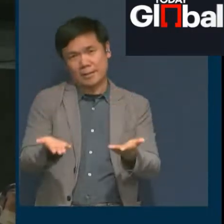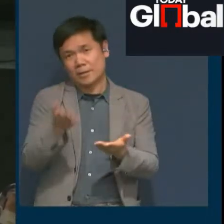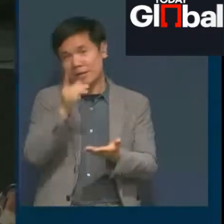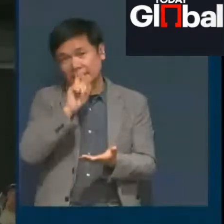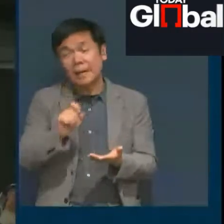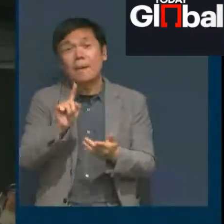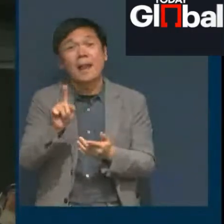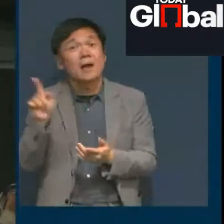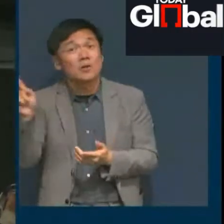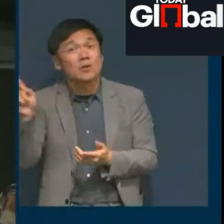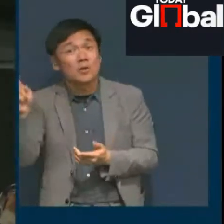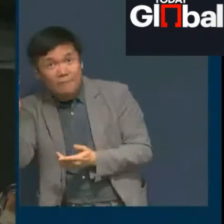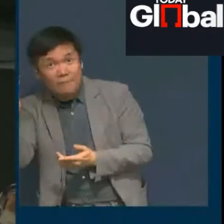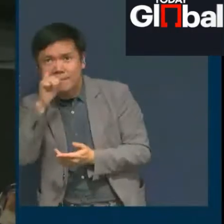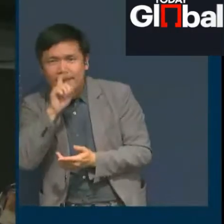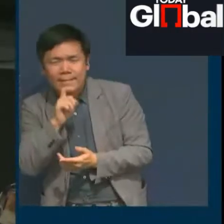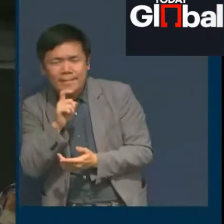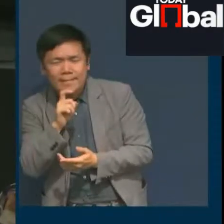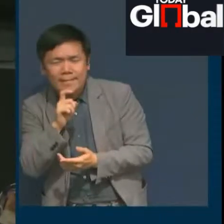Qatar